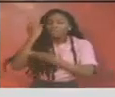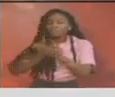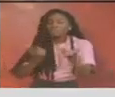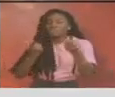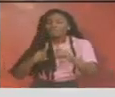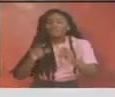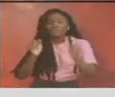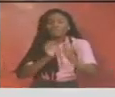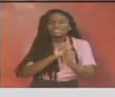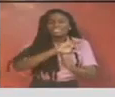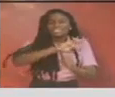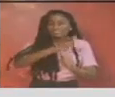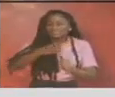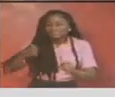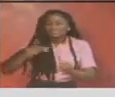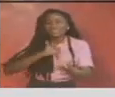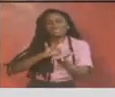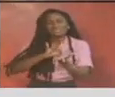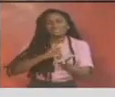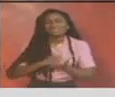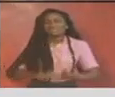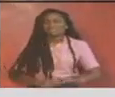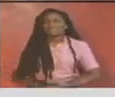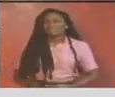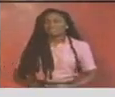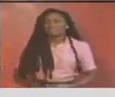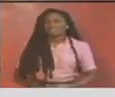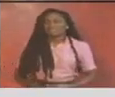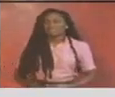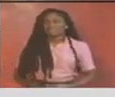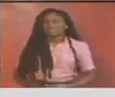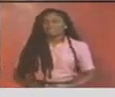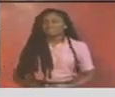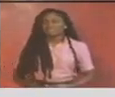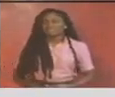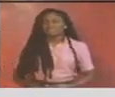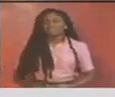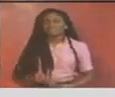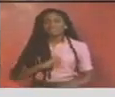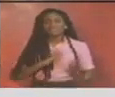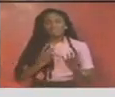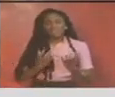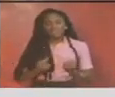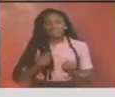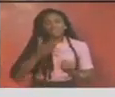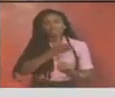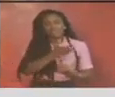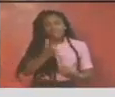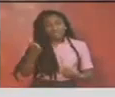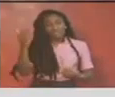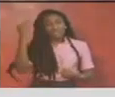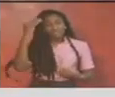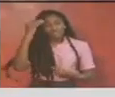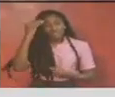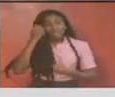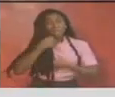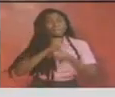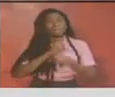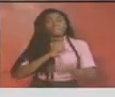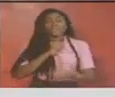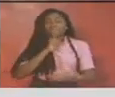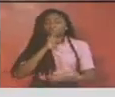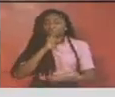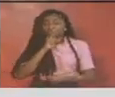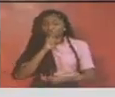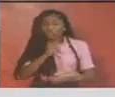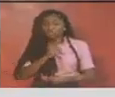slide. So I will just wrap up by just pointing you to it's always about assessing risk and benefit. And